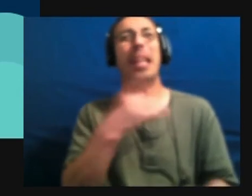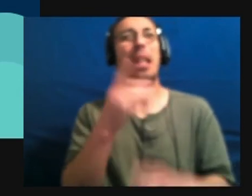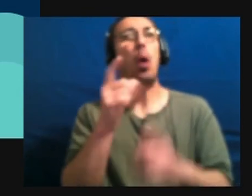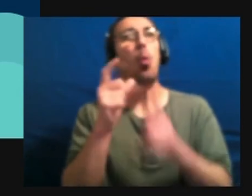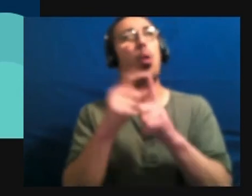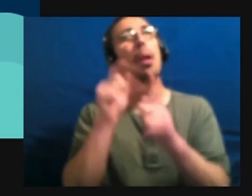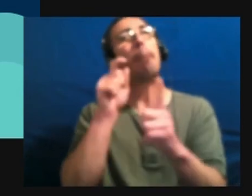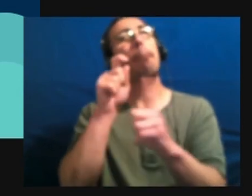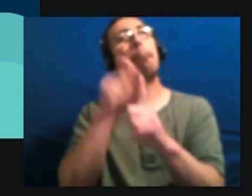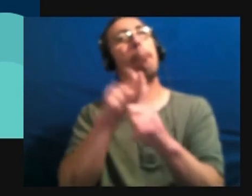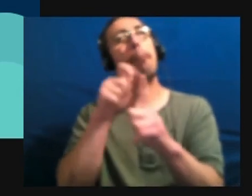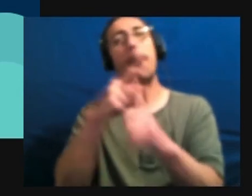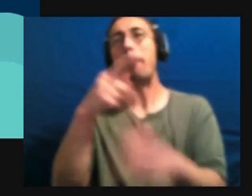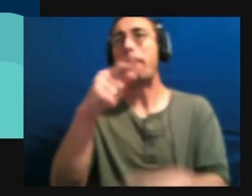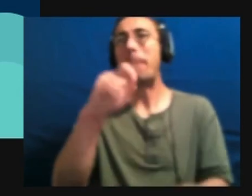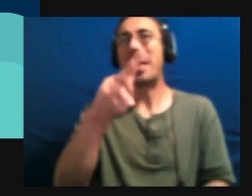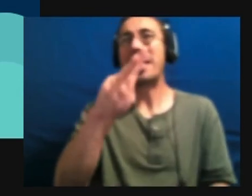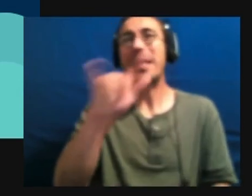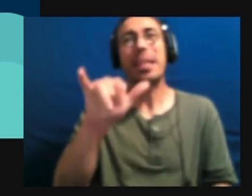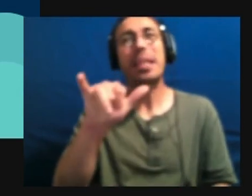what people always call it,